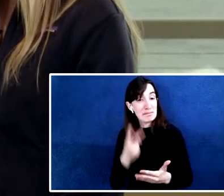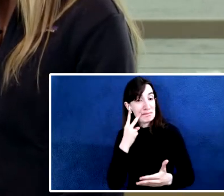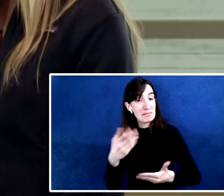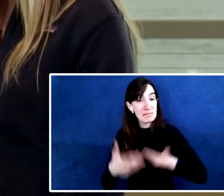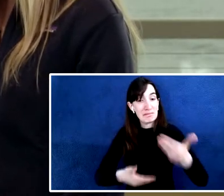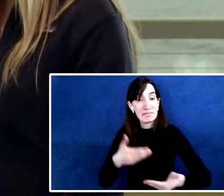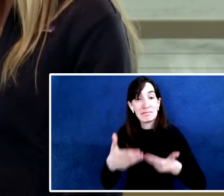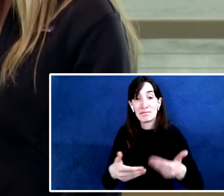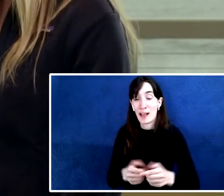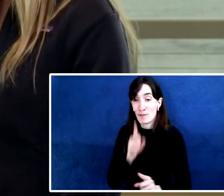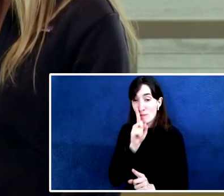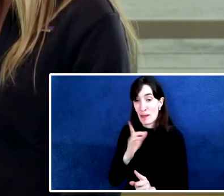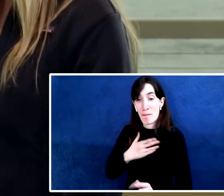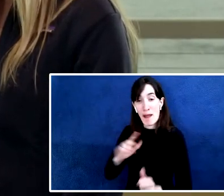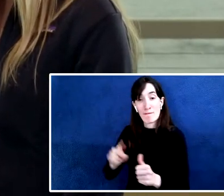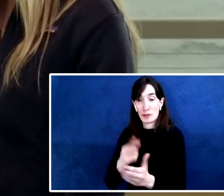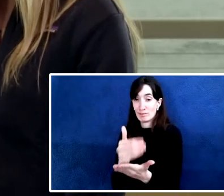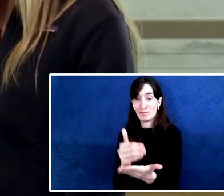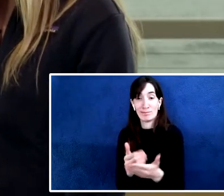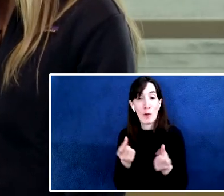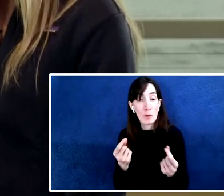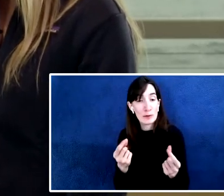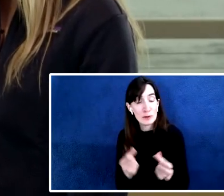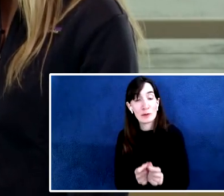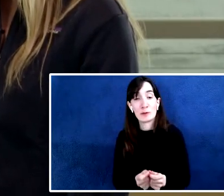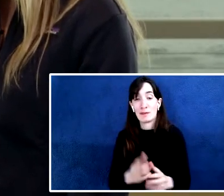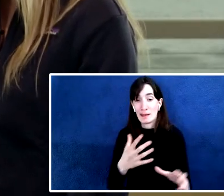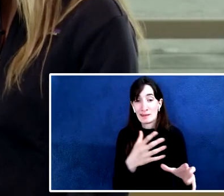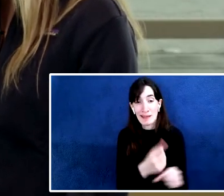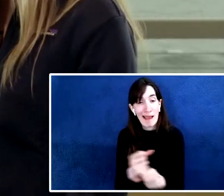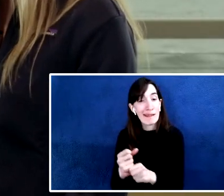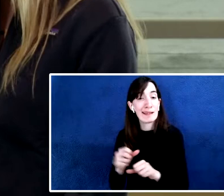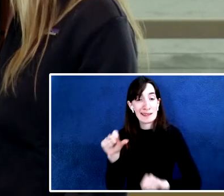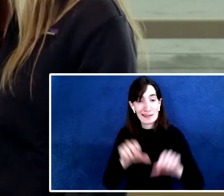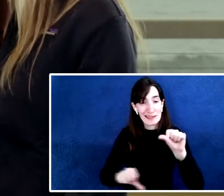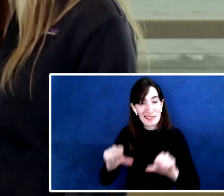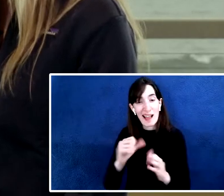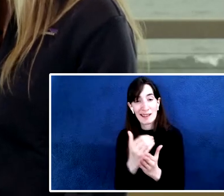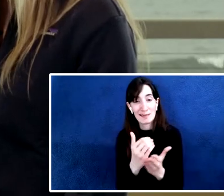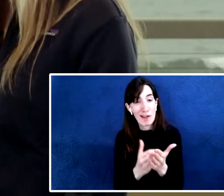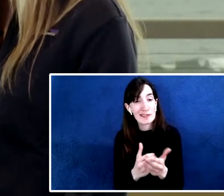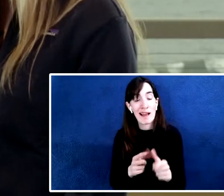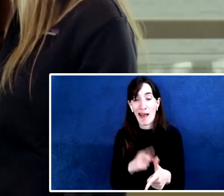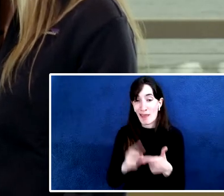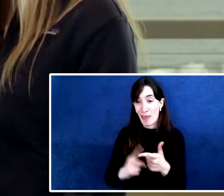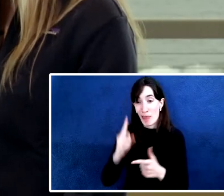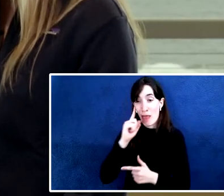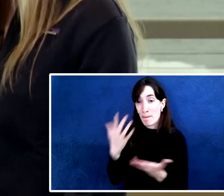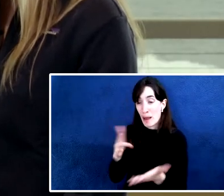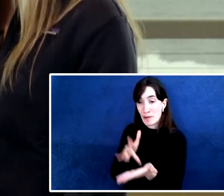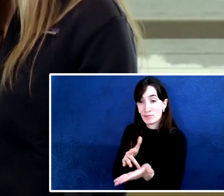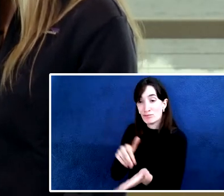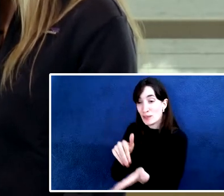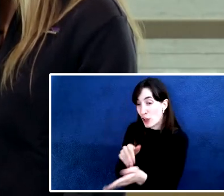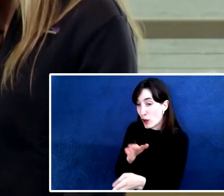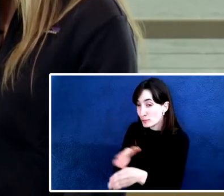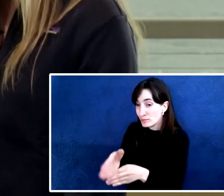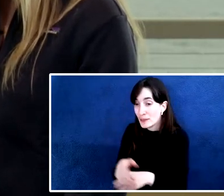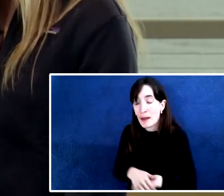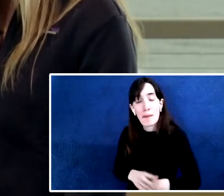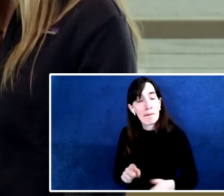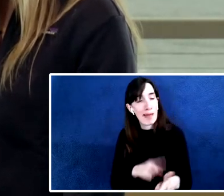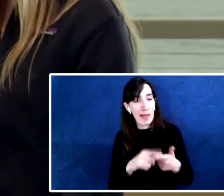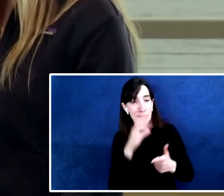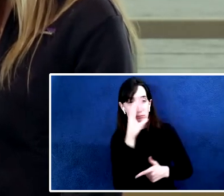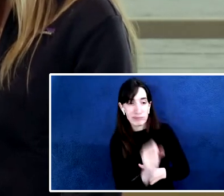I was just taking all kinds of science courses, thinking I was going to join the medical career, and ended up, you know, really falling in love with this estuarine field